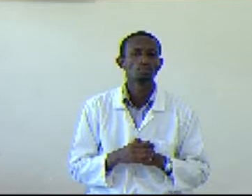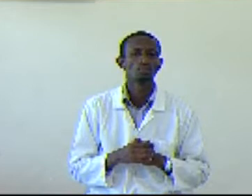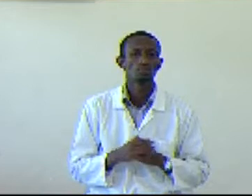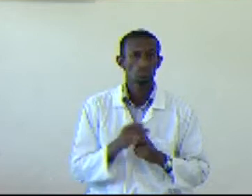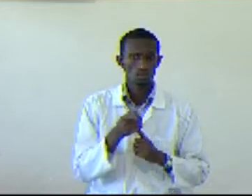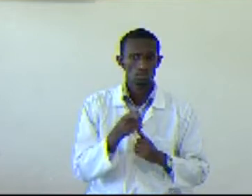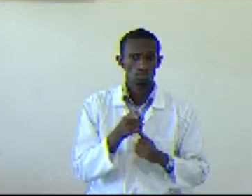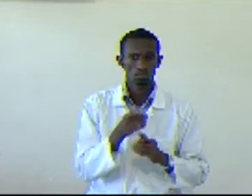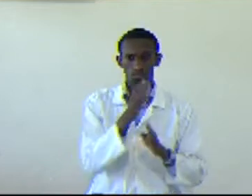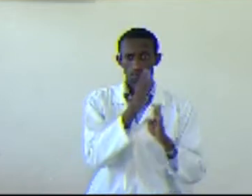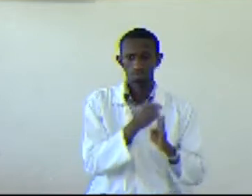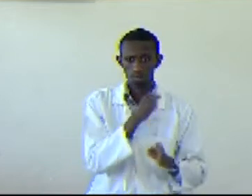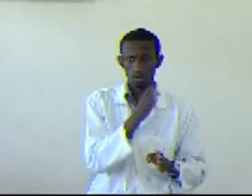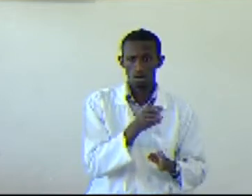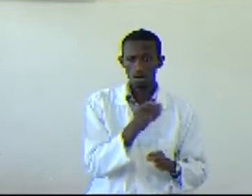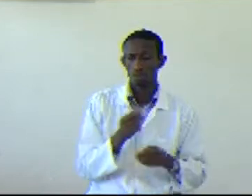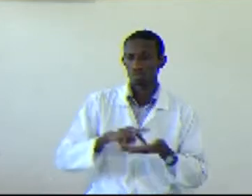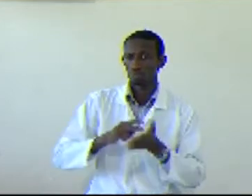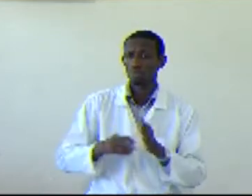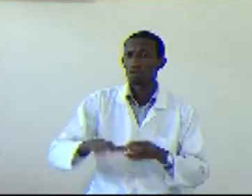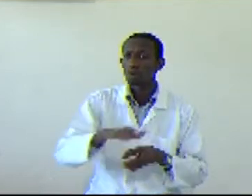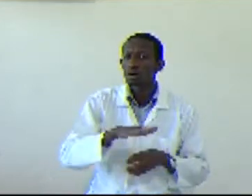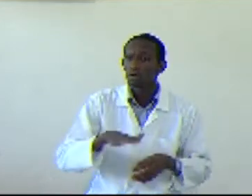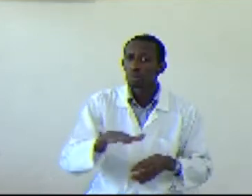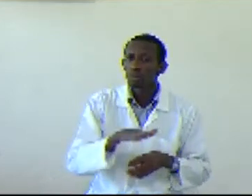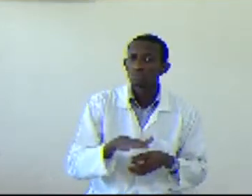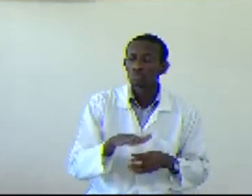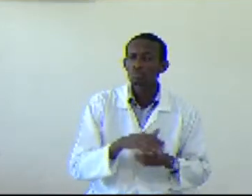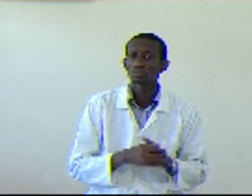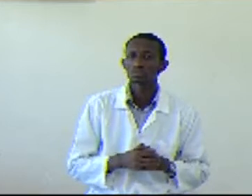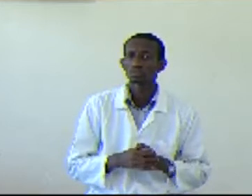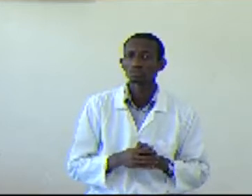so this means that where the